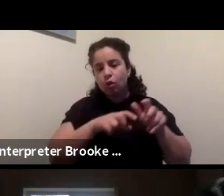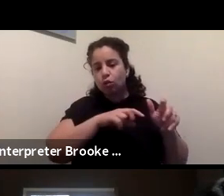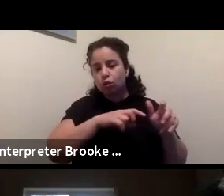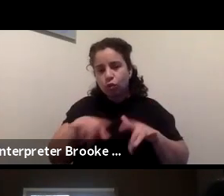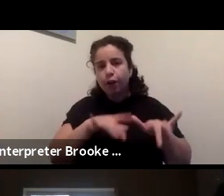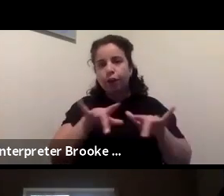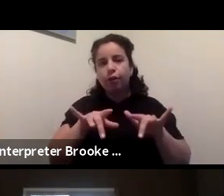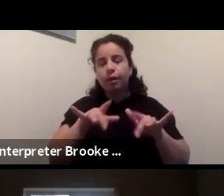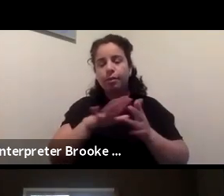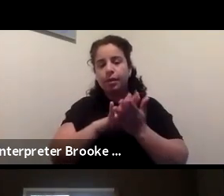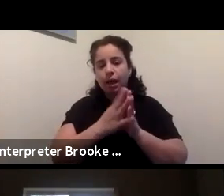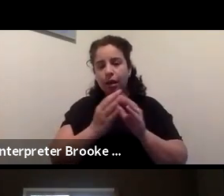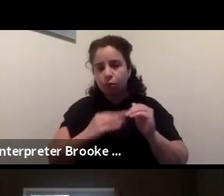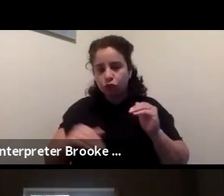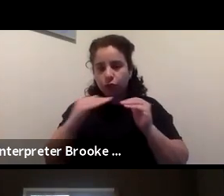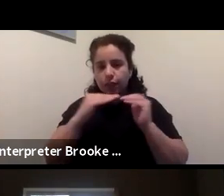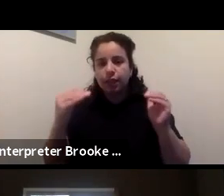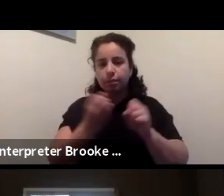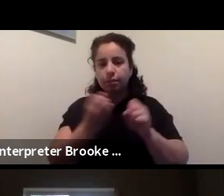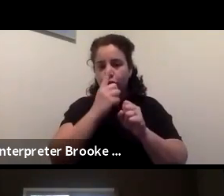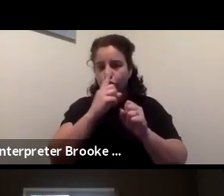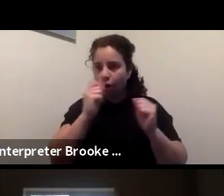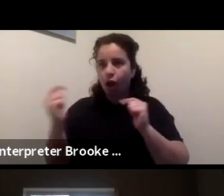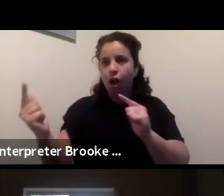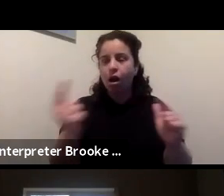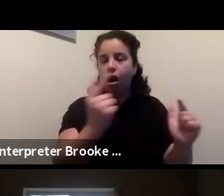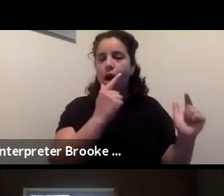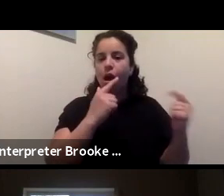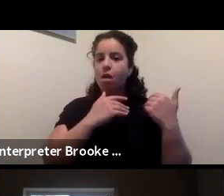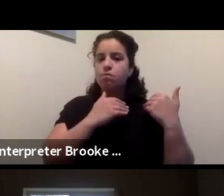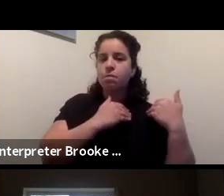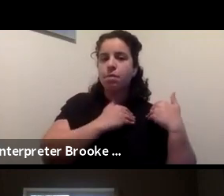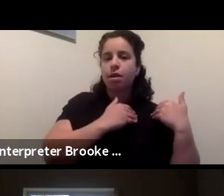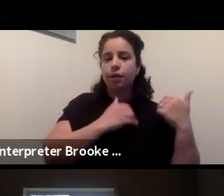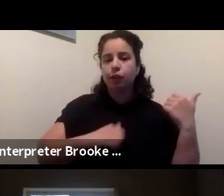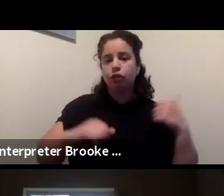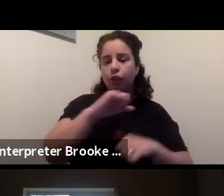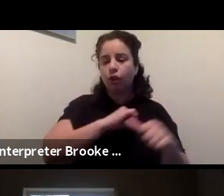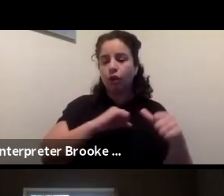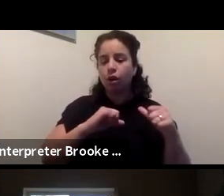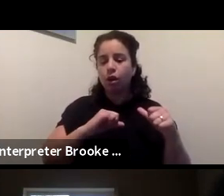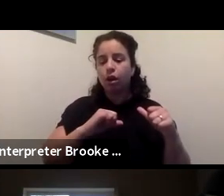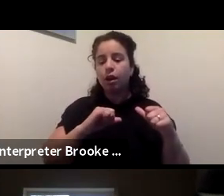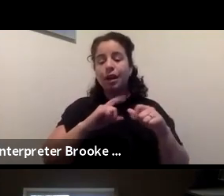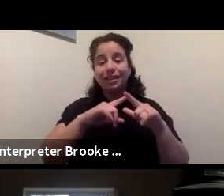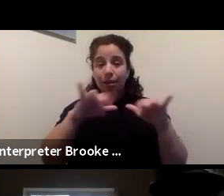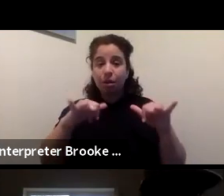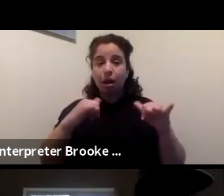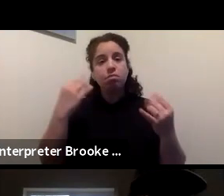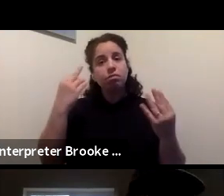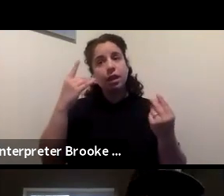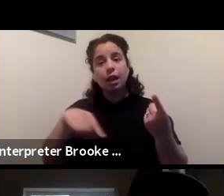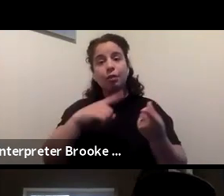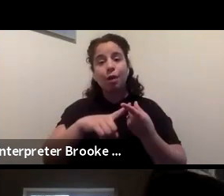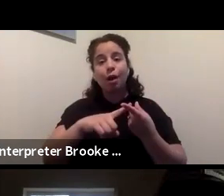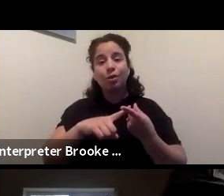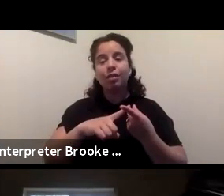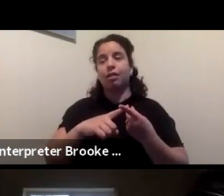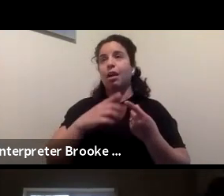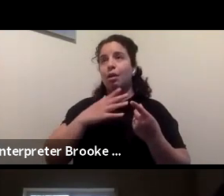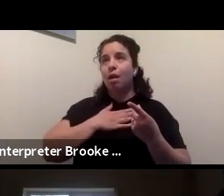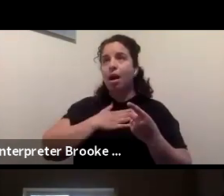for accountability. I'm also thinking about how I got a citation from my tribal housing department